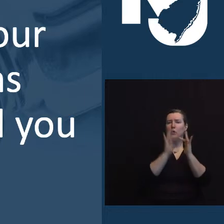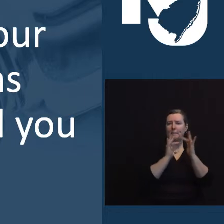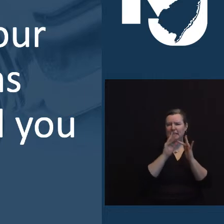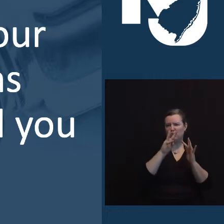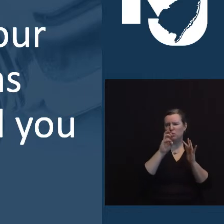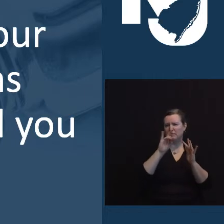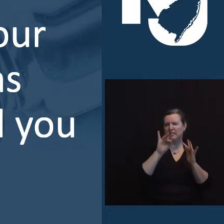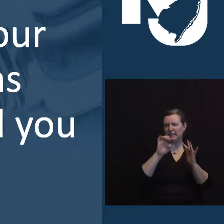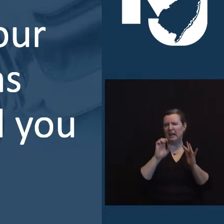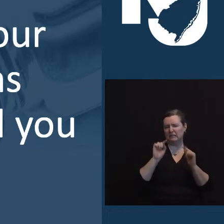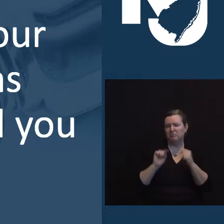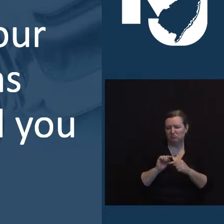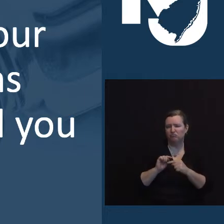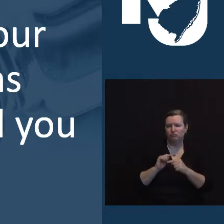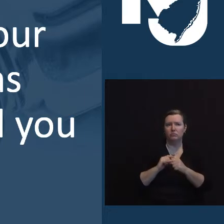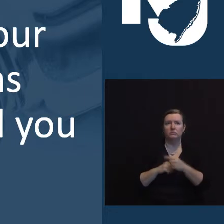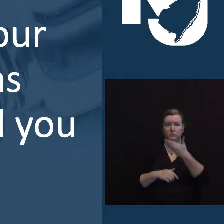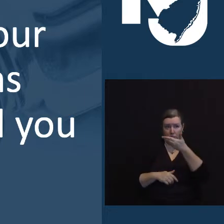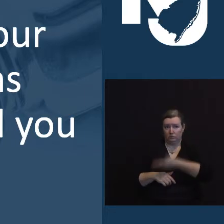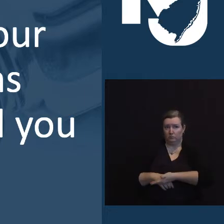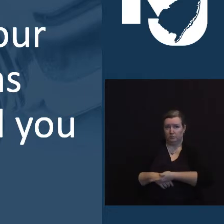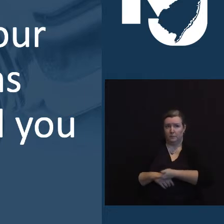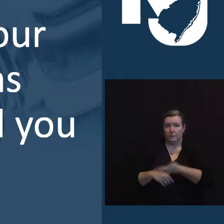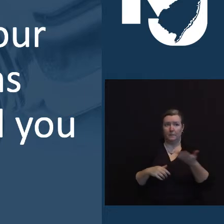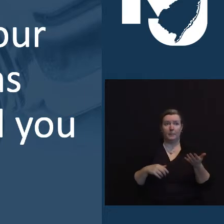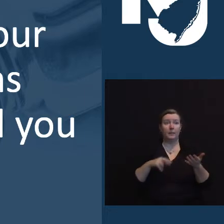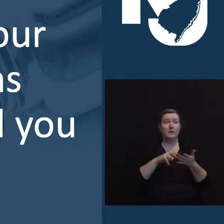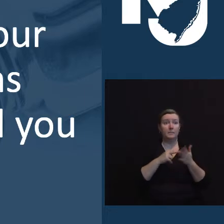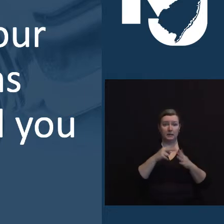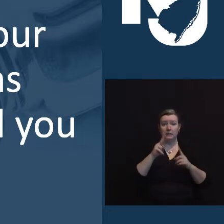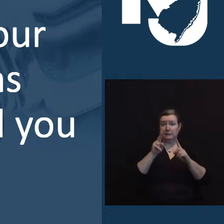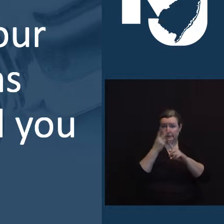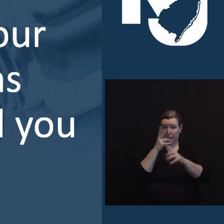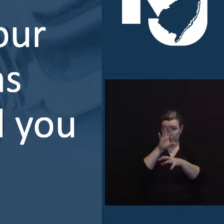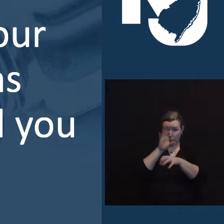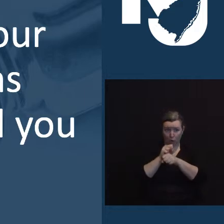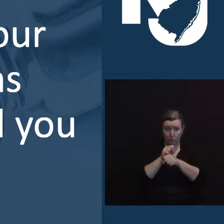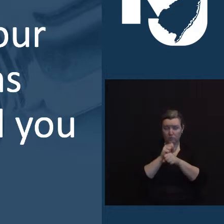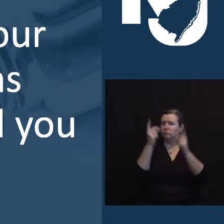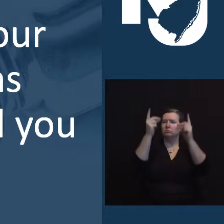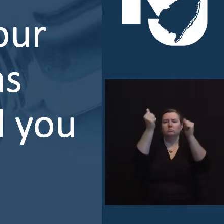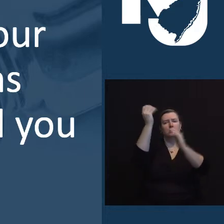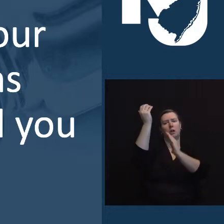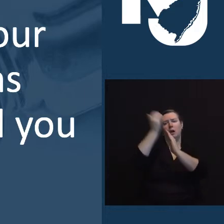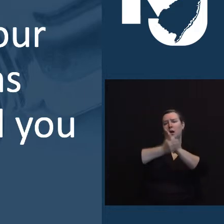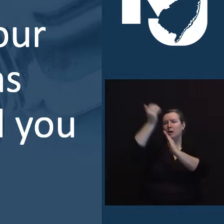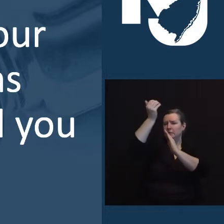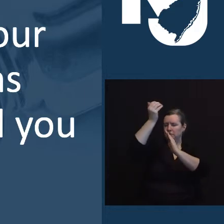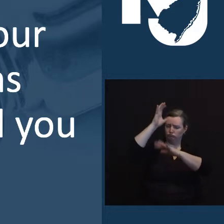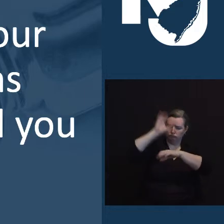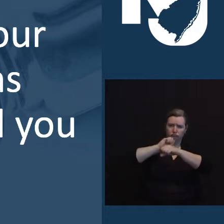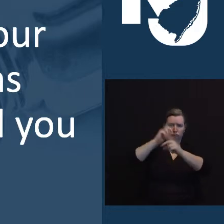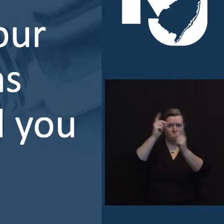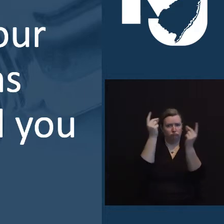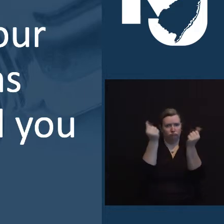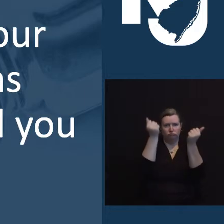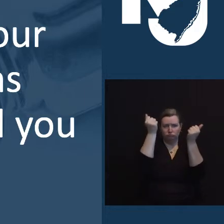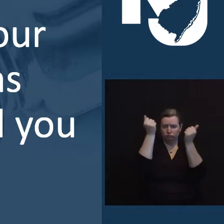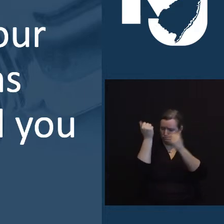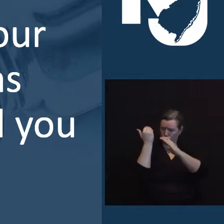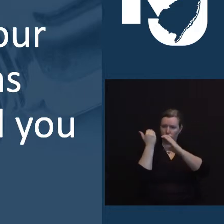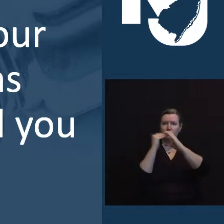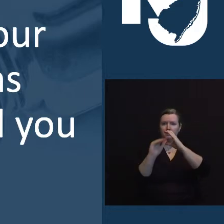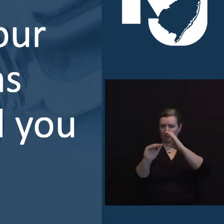covid19.nj.gov/vaccine, your second dose appointment has been automatically scheduled, and you will receive an email confirmation regarding